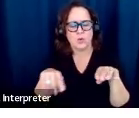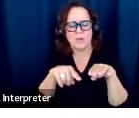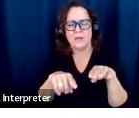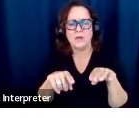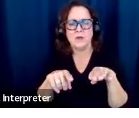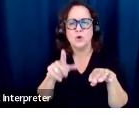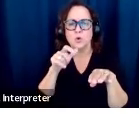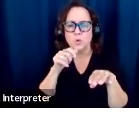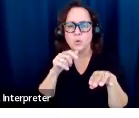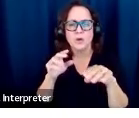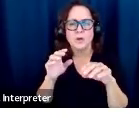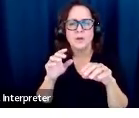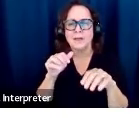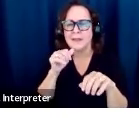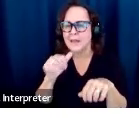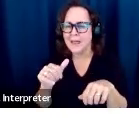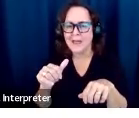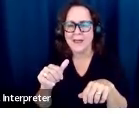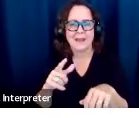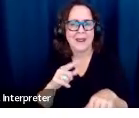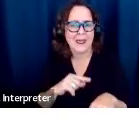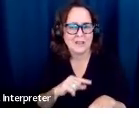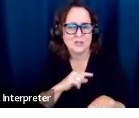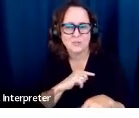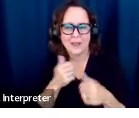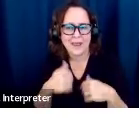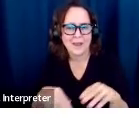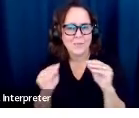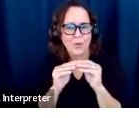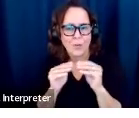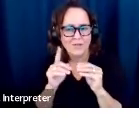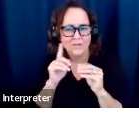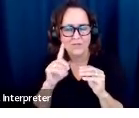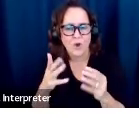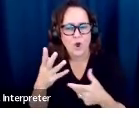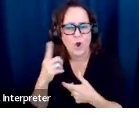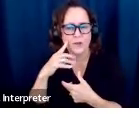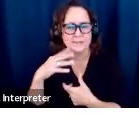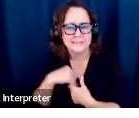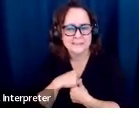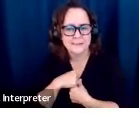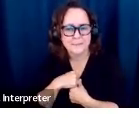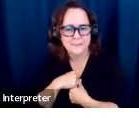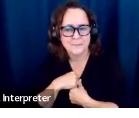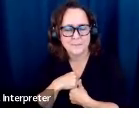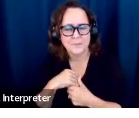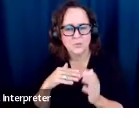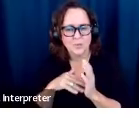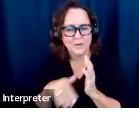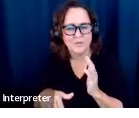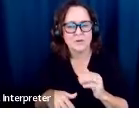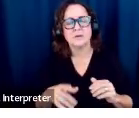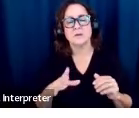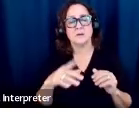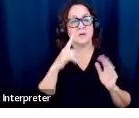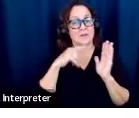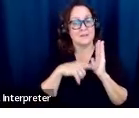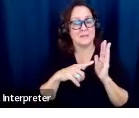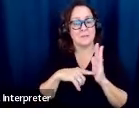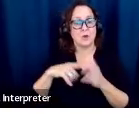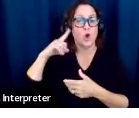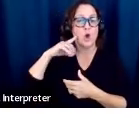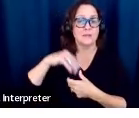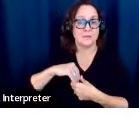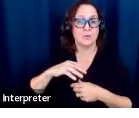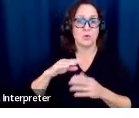longer eligible for the autism waiver as a priority group. Yeah, so for example, the autism waiver, people